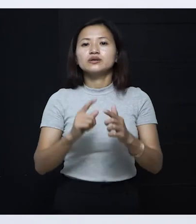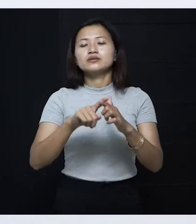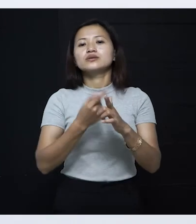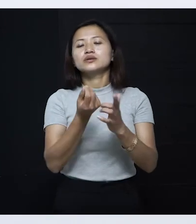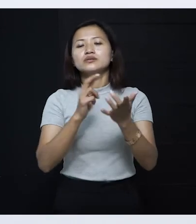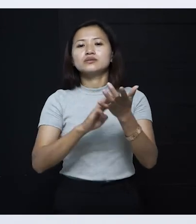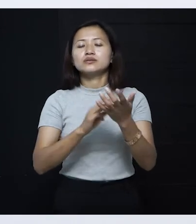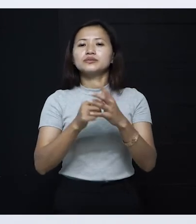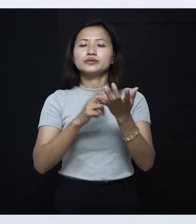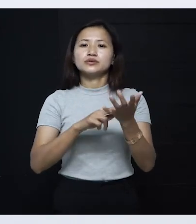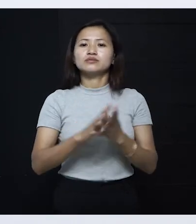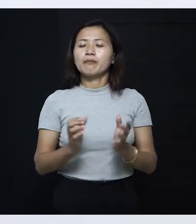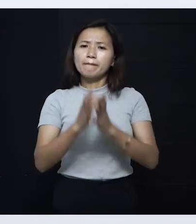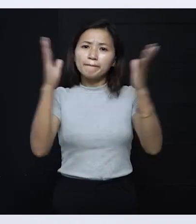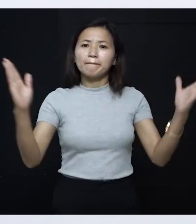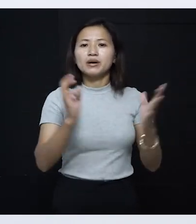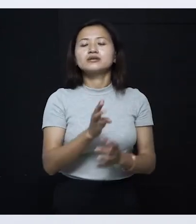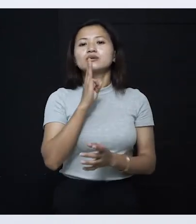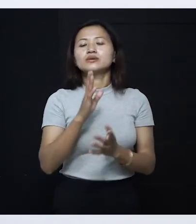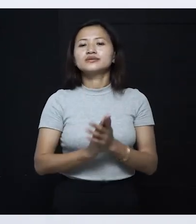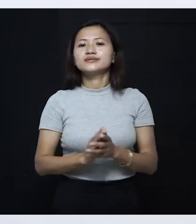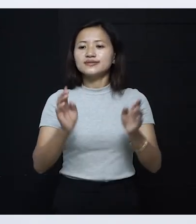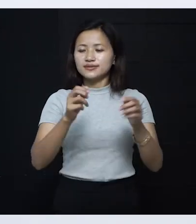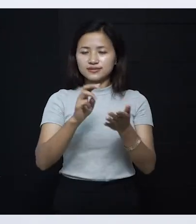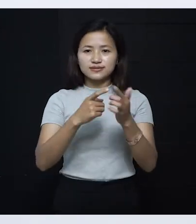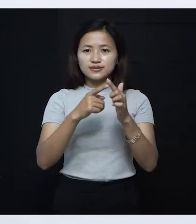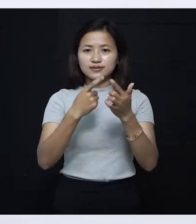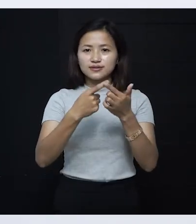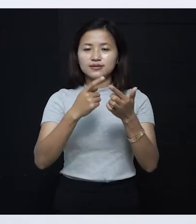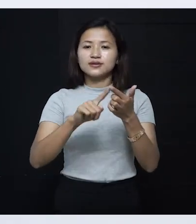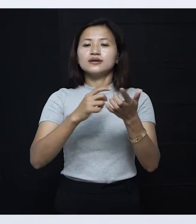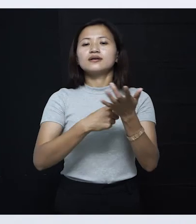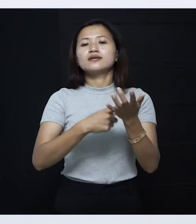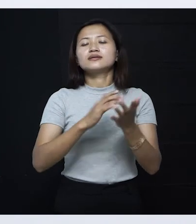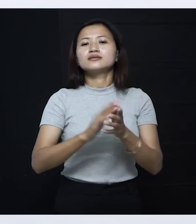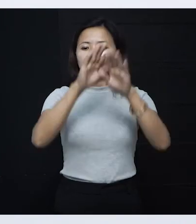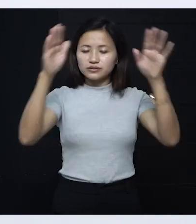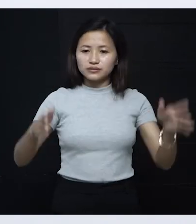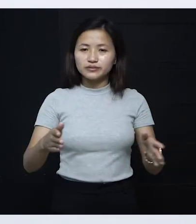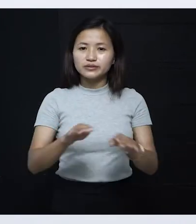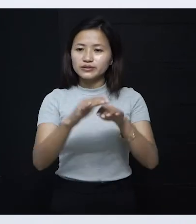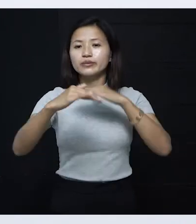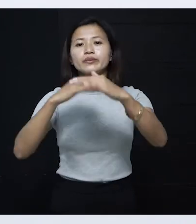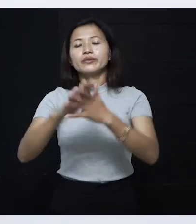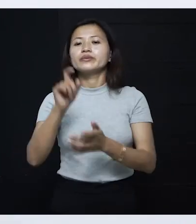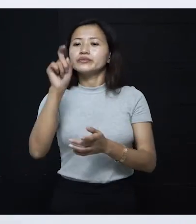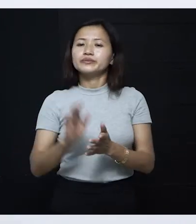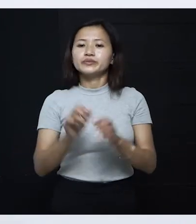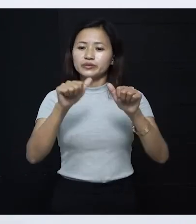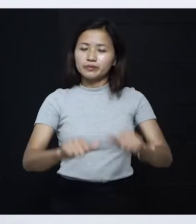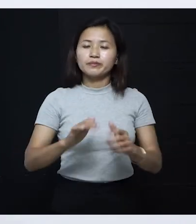cultivation, it doesn't need that much water, but in terrace, okay, it needs water. because without water, it will not be able